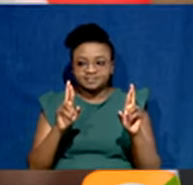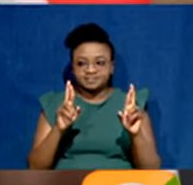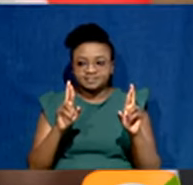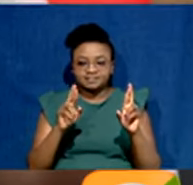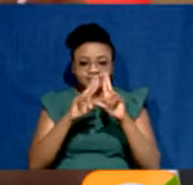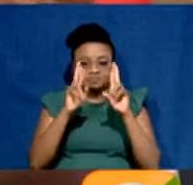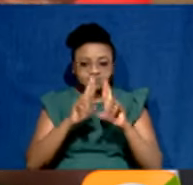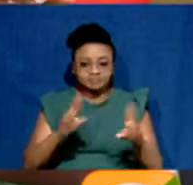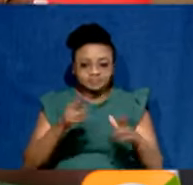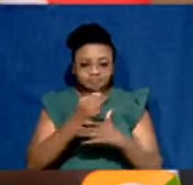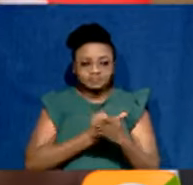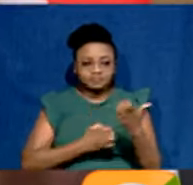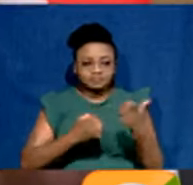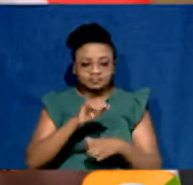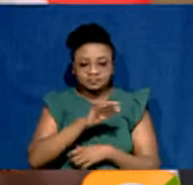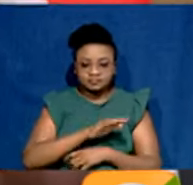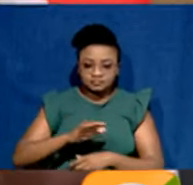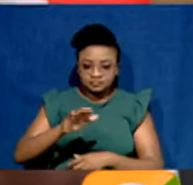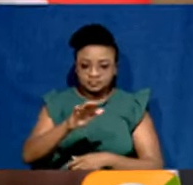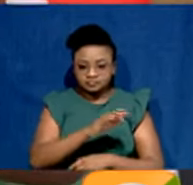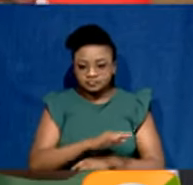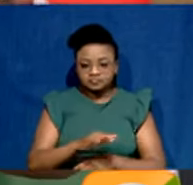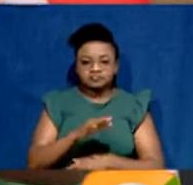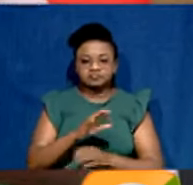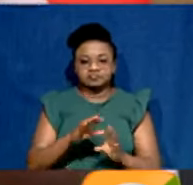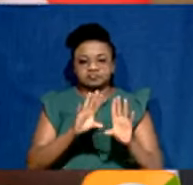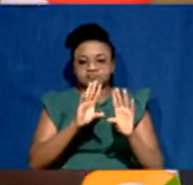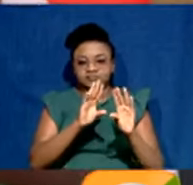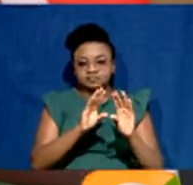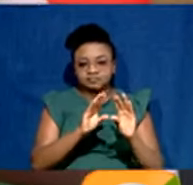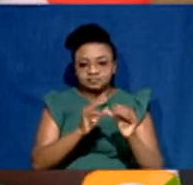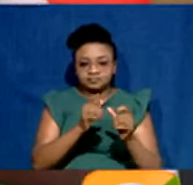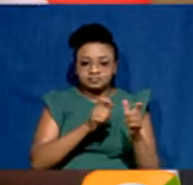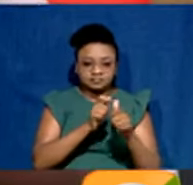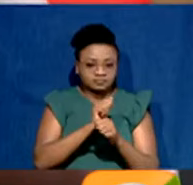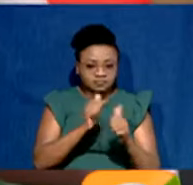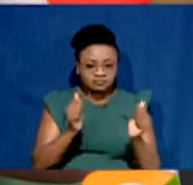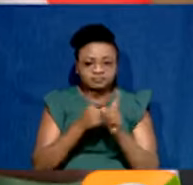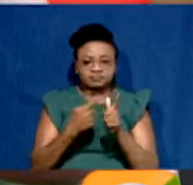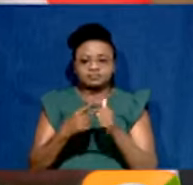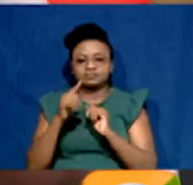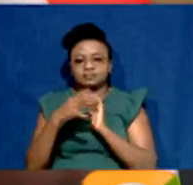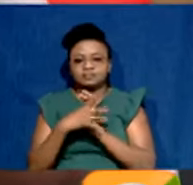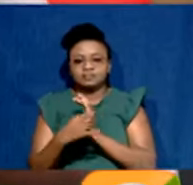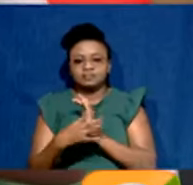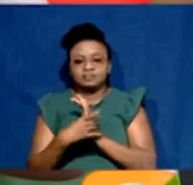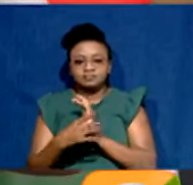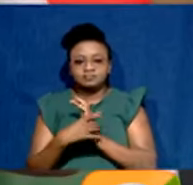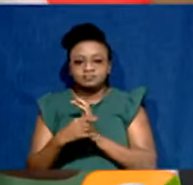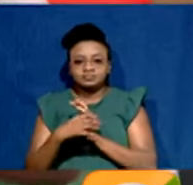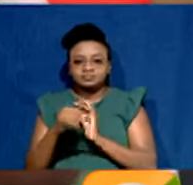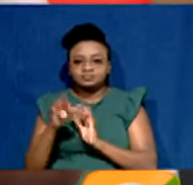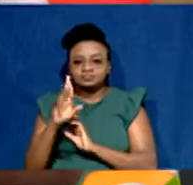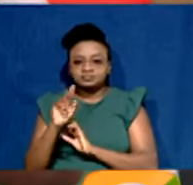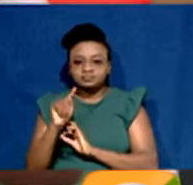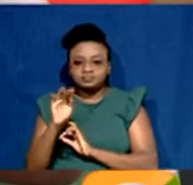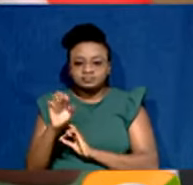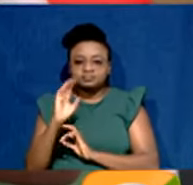space, economic space, eases out, the exchange rate will then come down